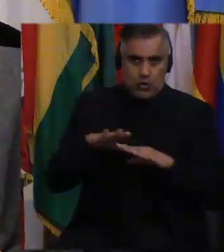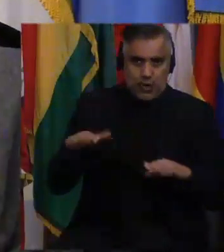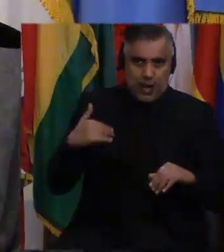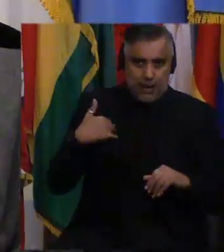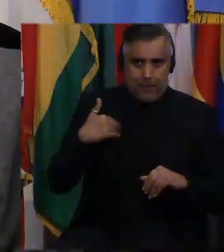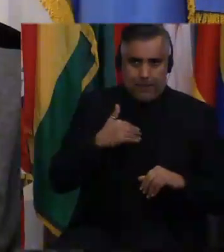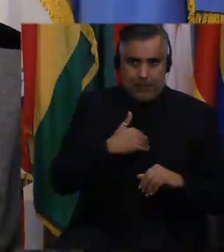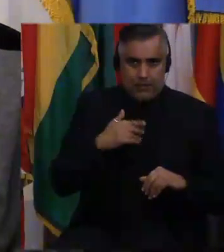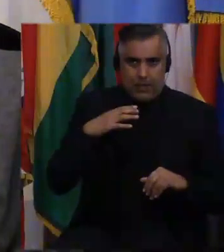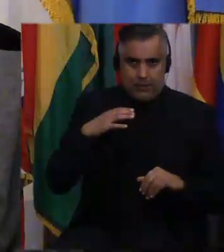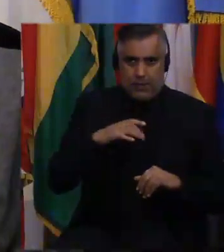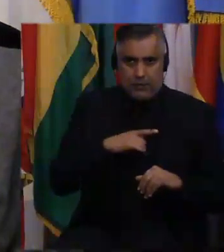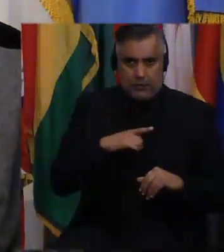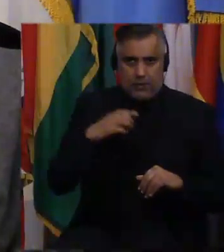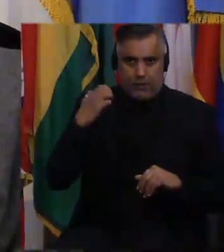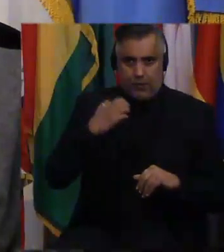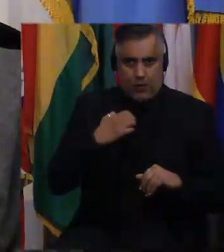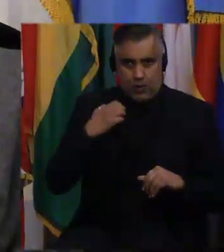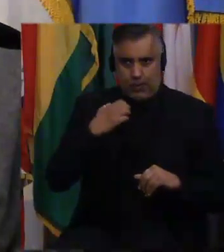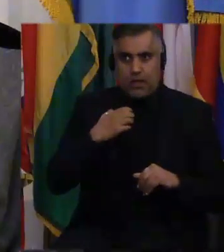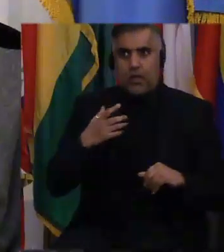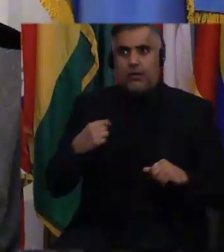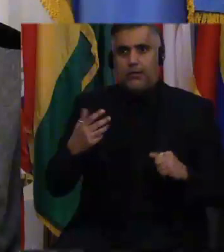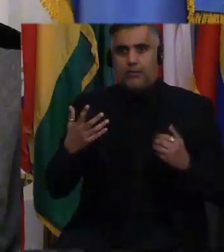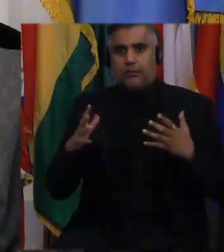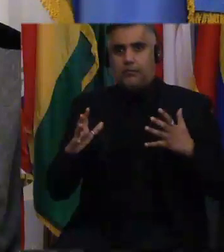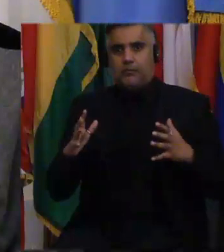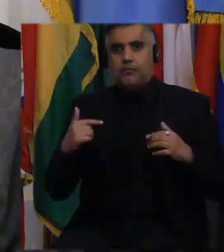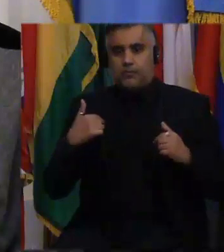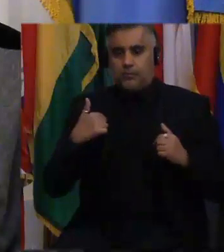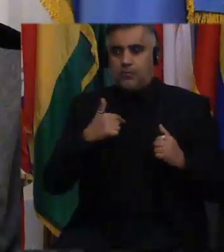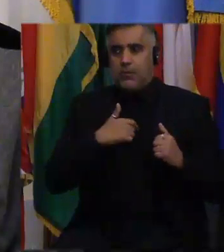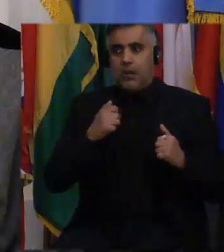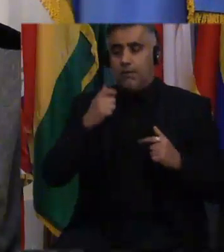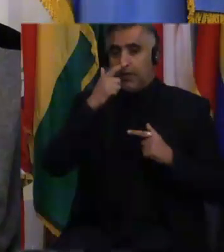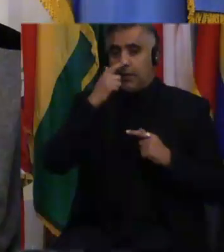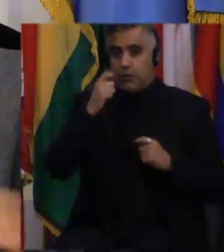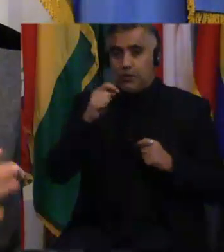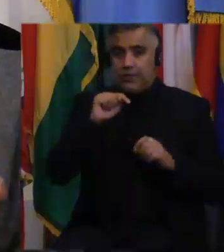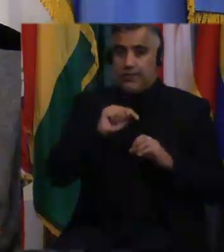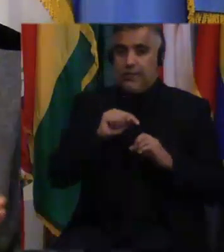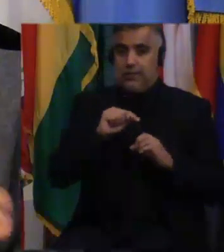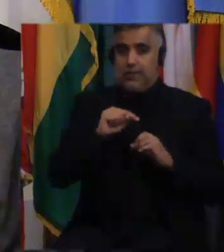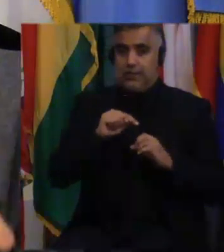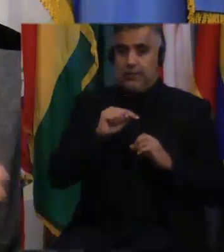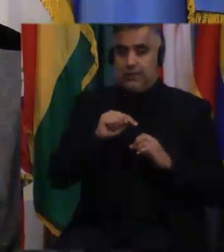the Council of Europe, and already there is a lot of interest in this